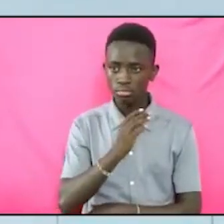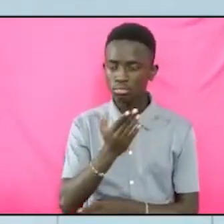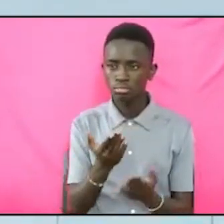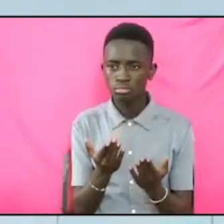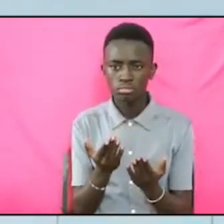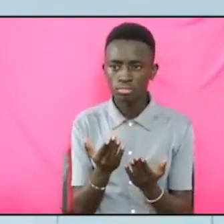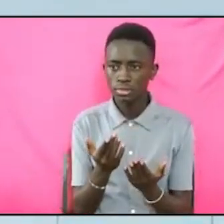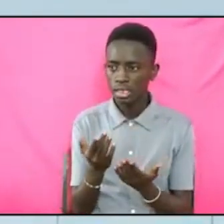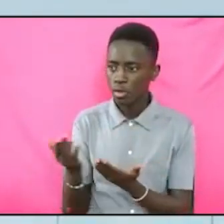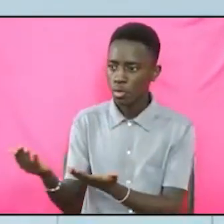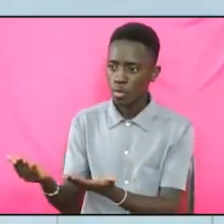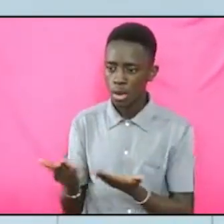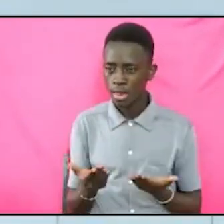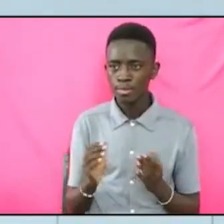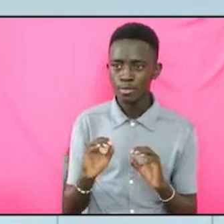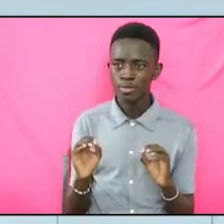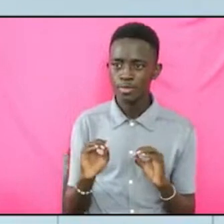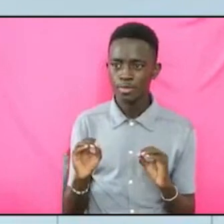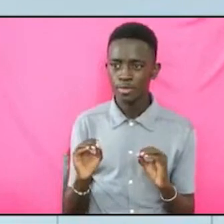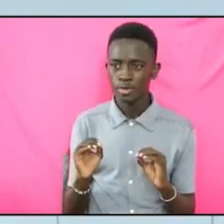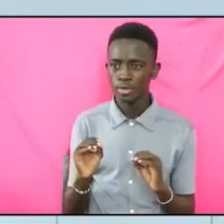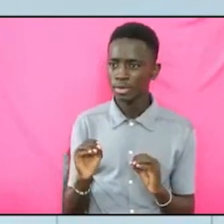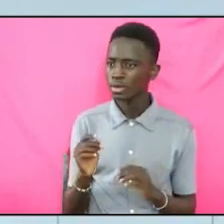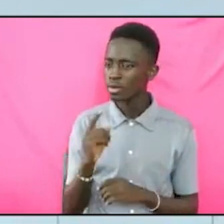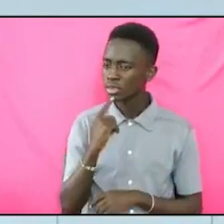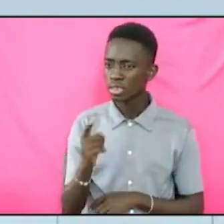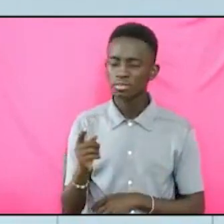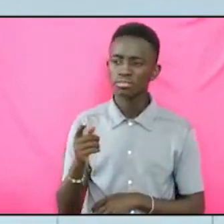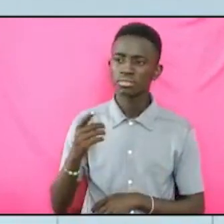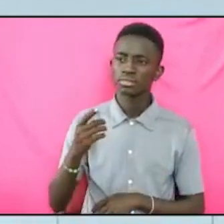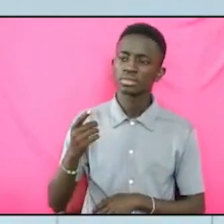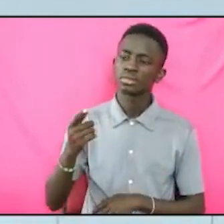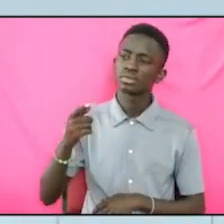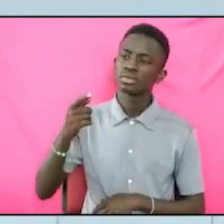him. He just sends his boy. Please go tell that guy to go shower.